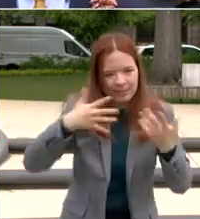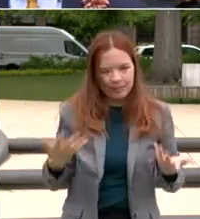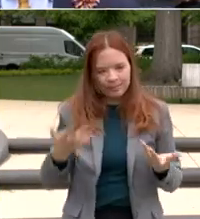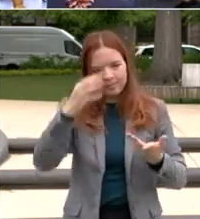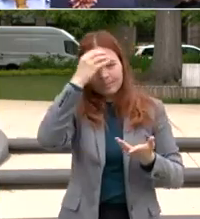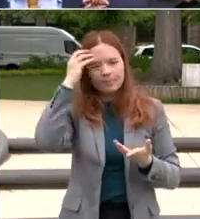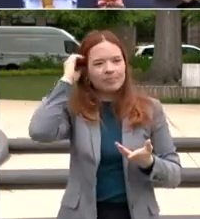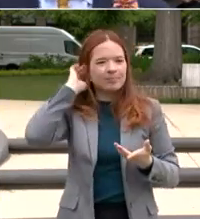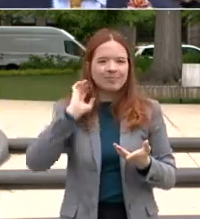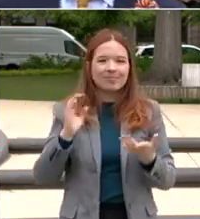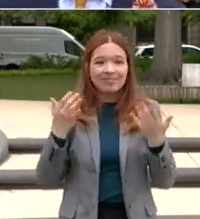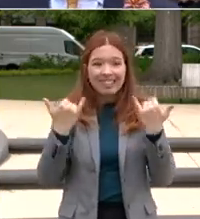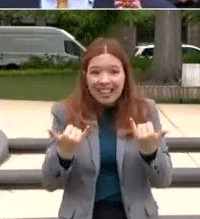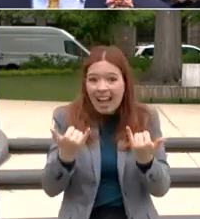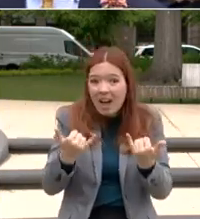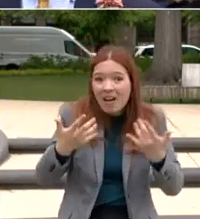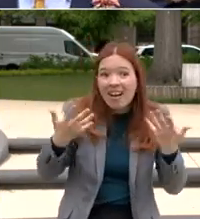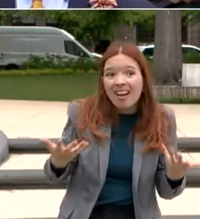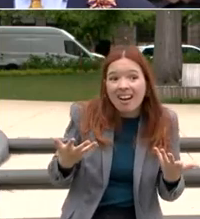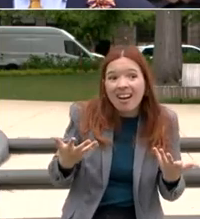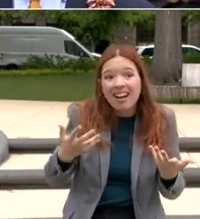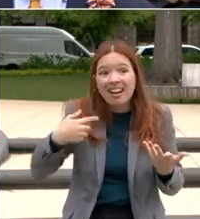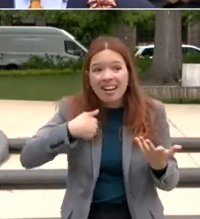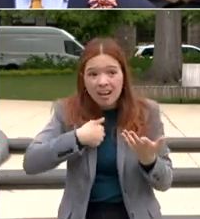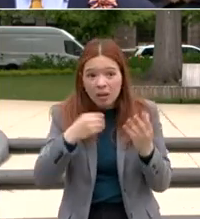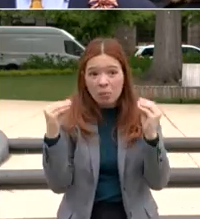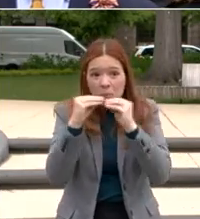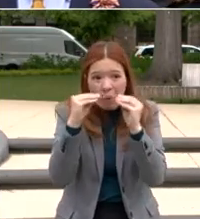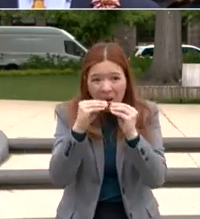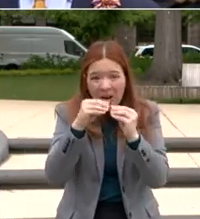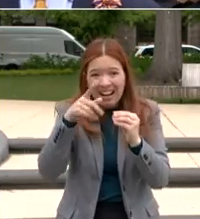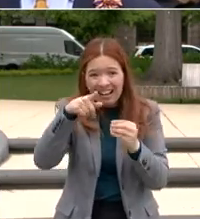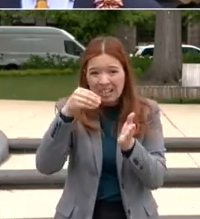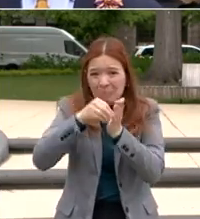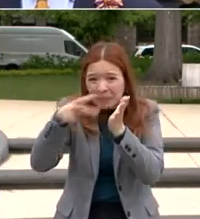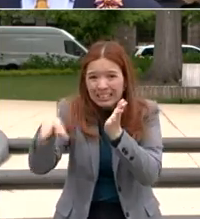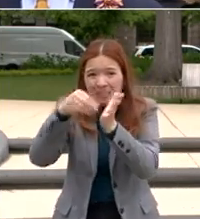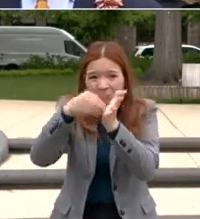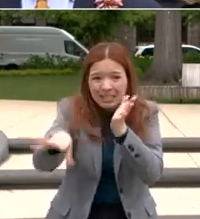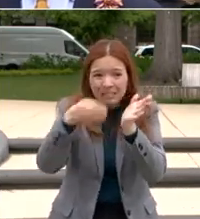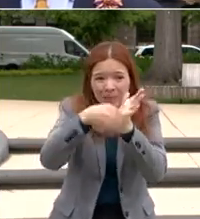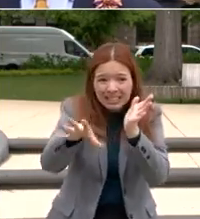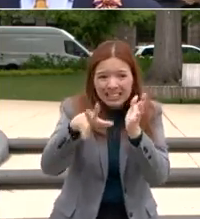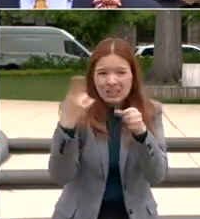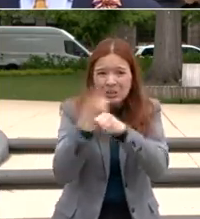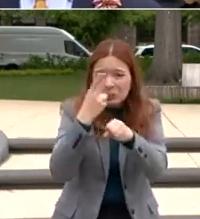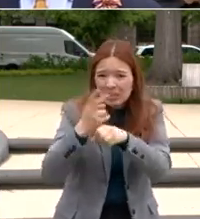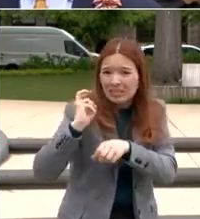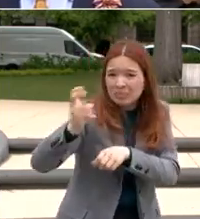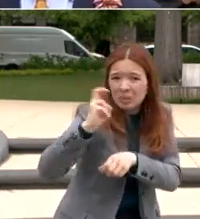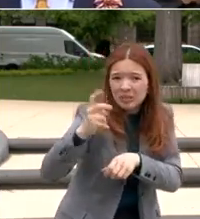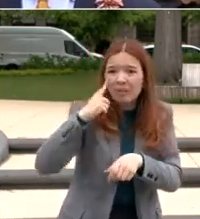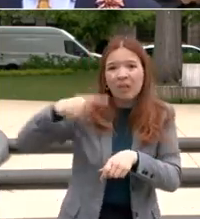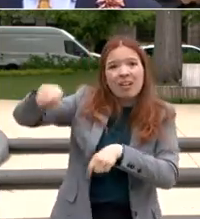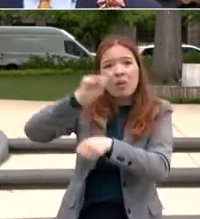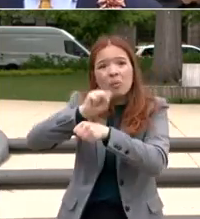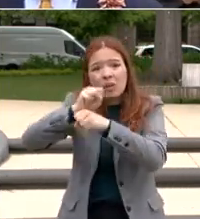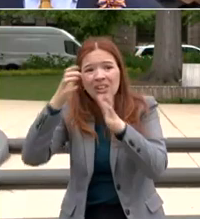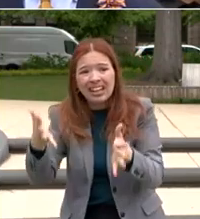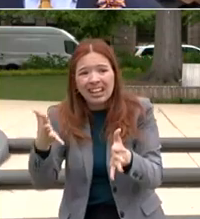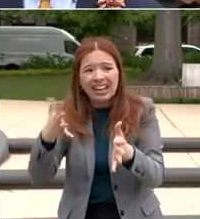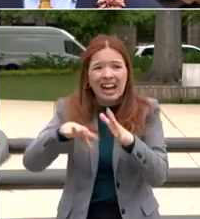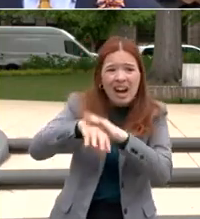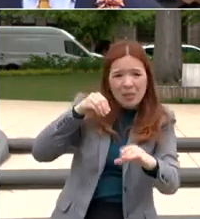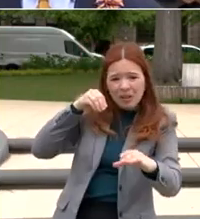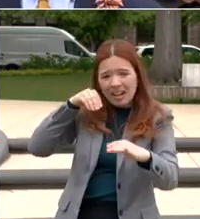more expensive for people, especially our workers, to use rideshare to get in and out of the